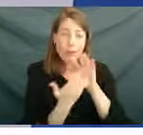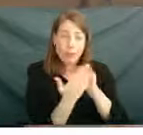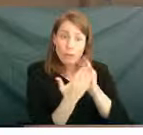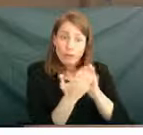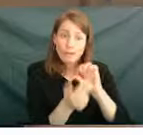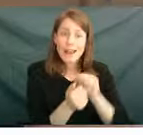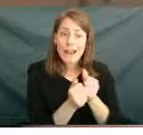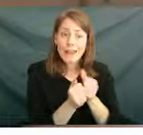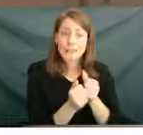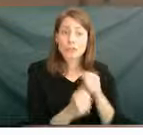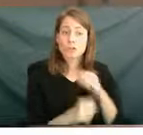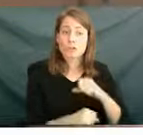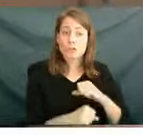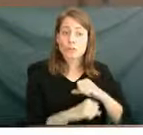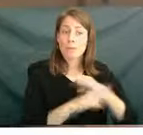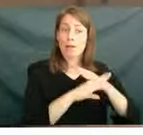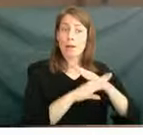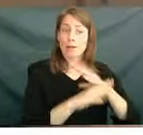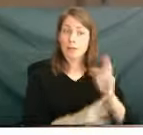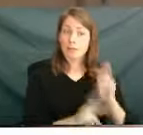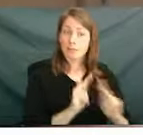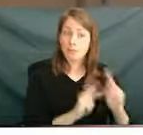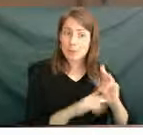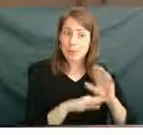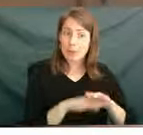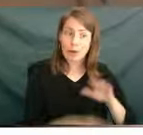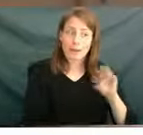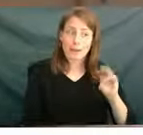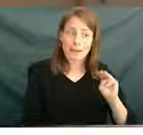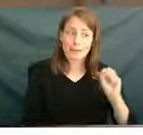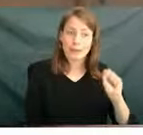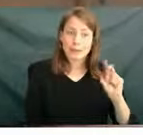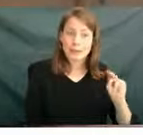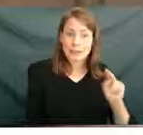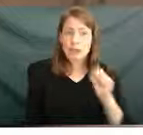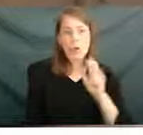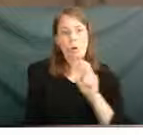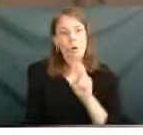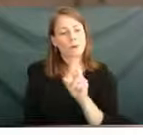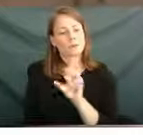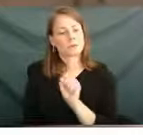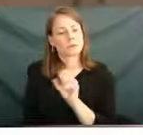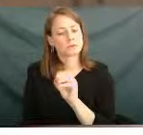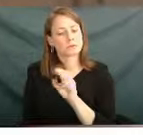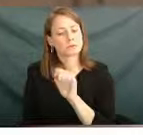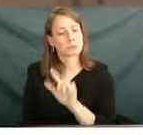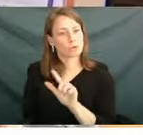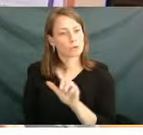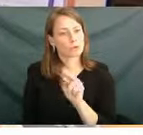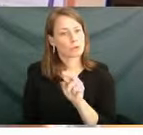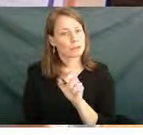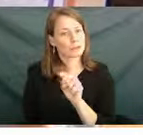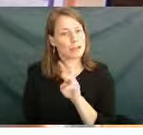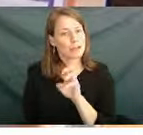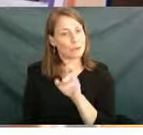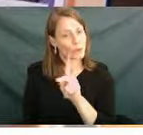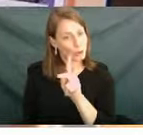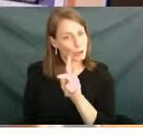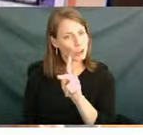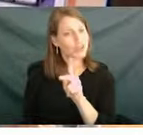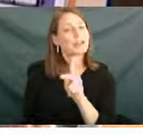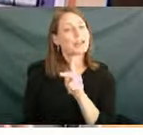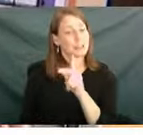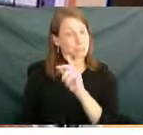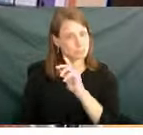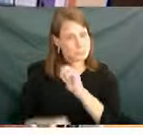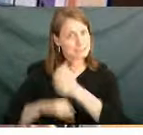check their privacy settings on social networking sites, so they're not allowing anonymous people onto their accounts. I'd also really